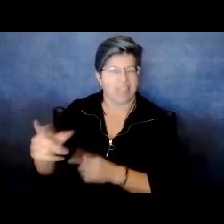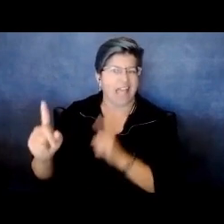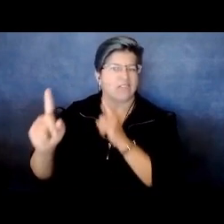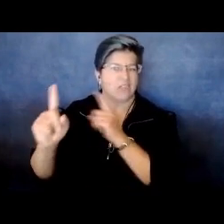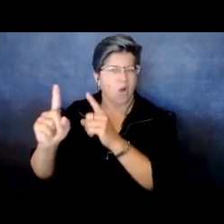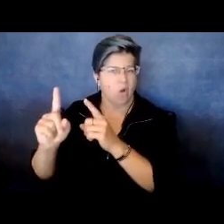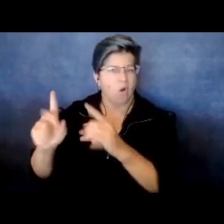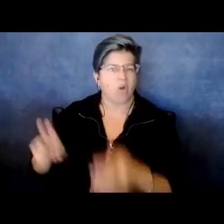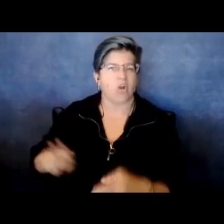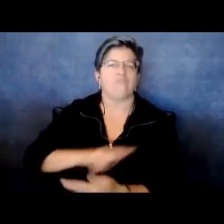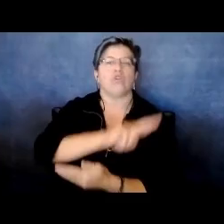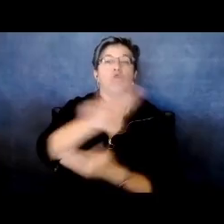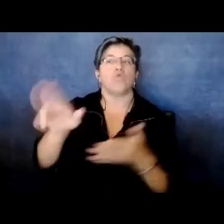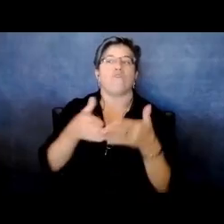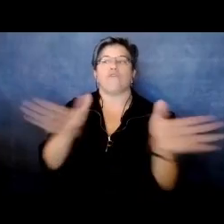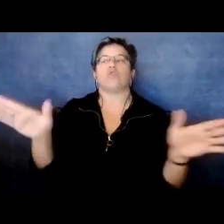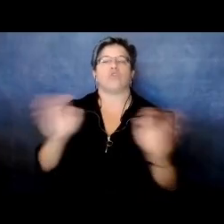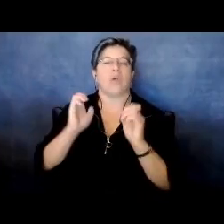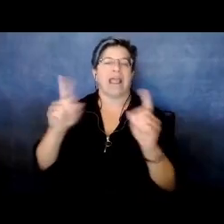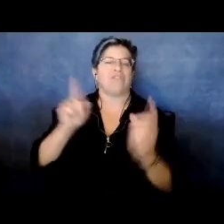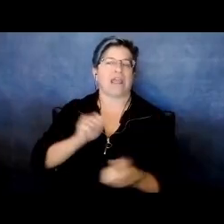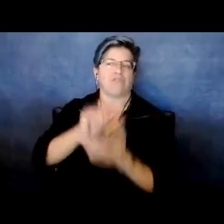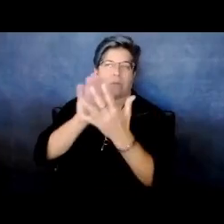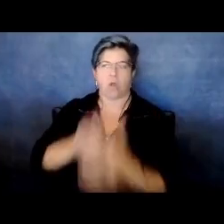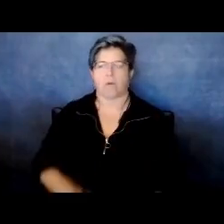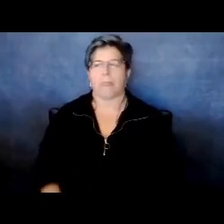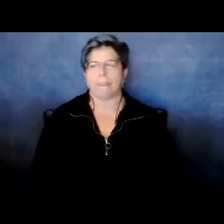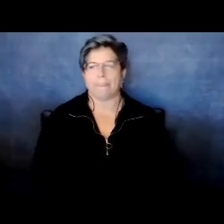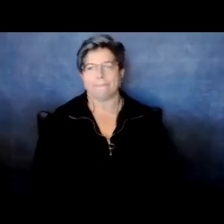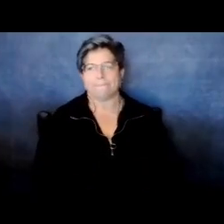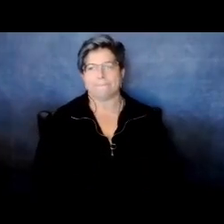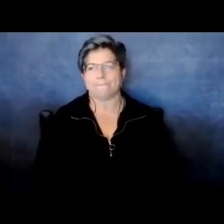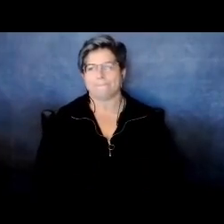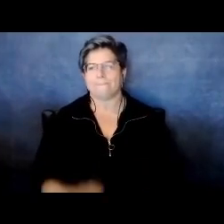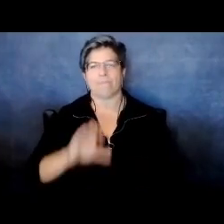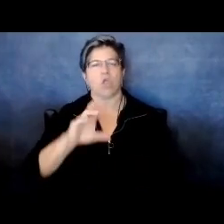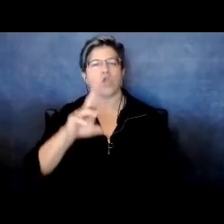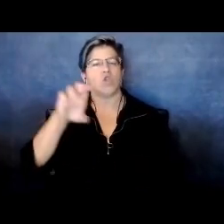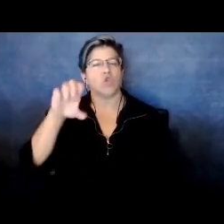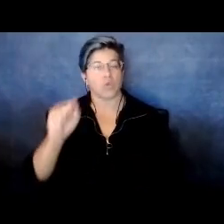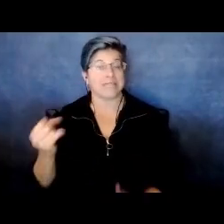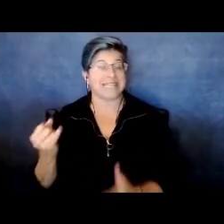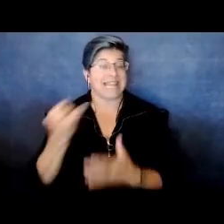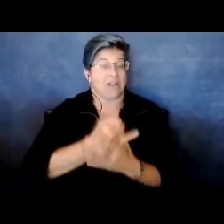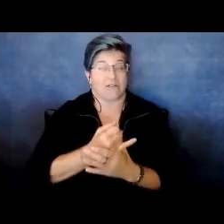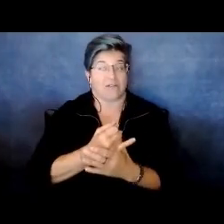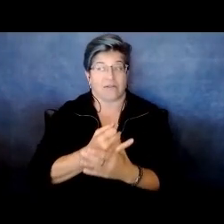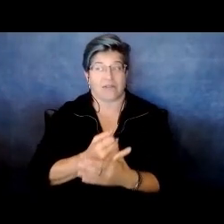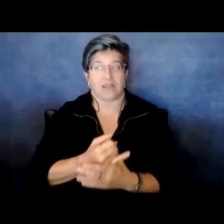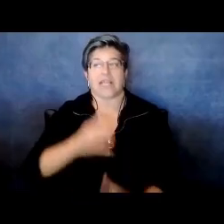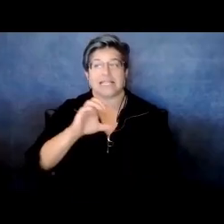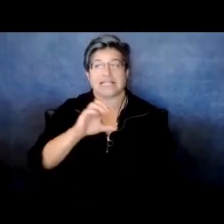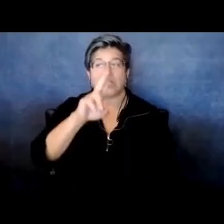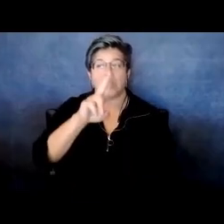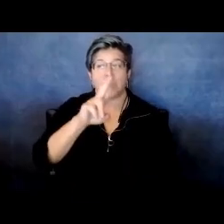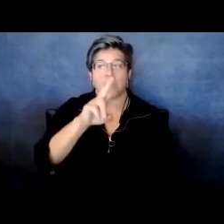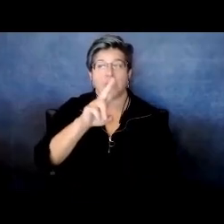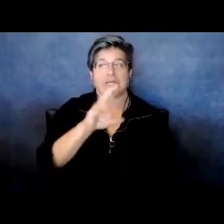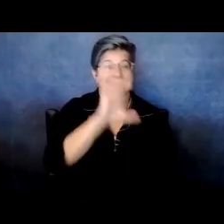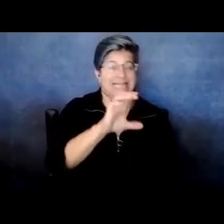a universal education approach. The CUES intervention, that mnemonic is C